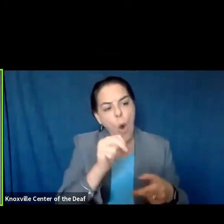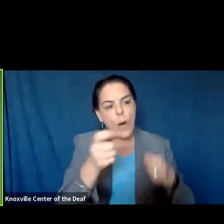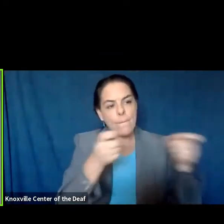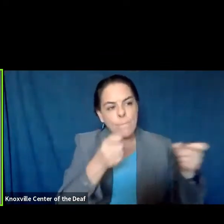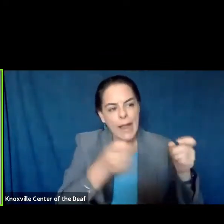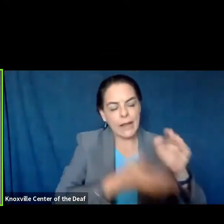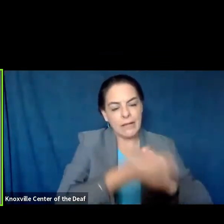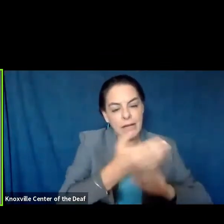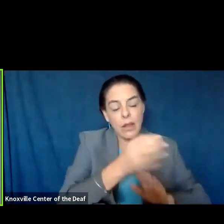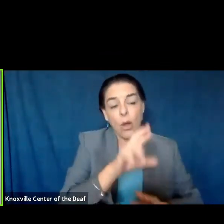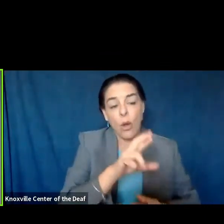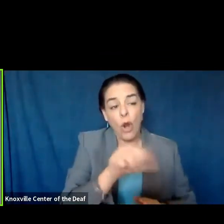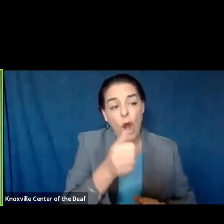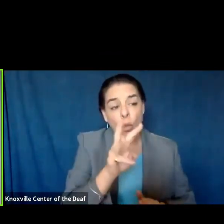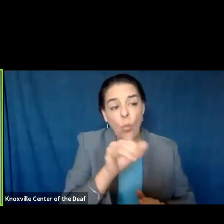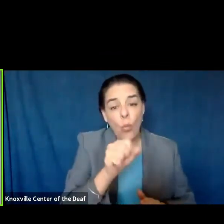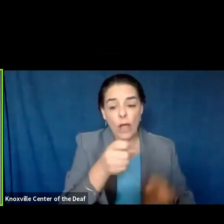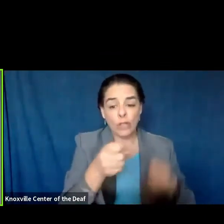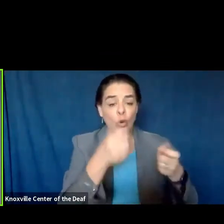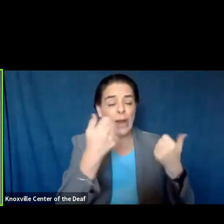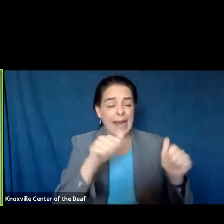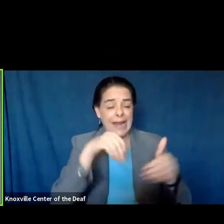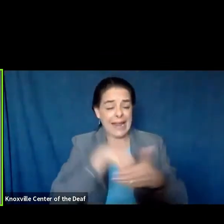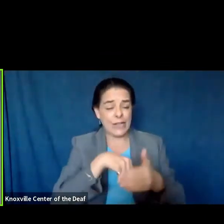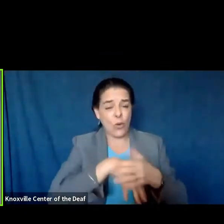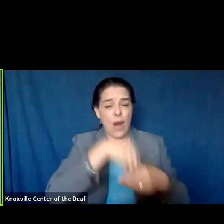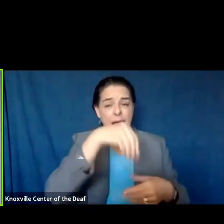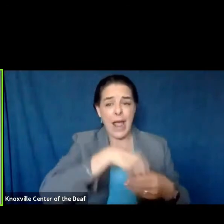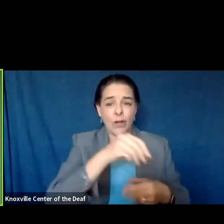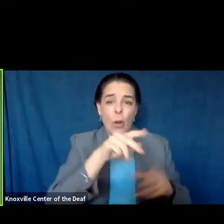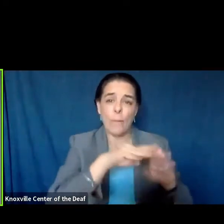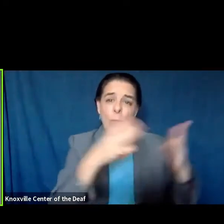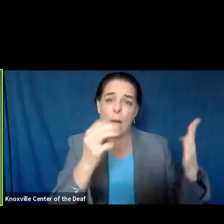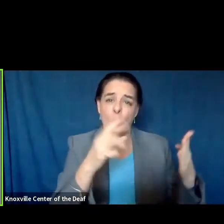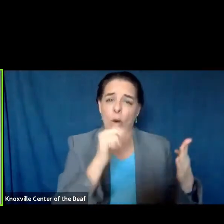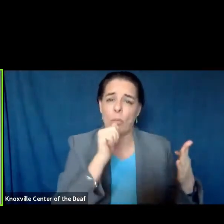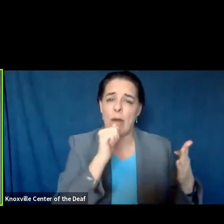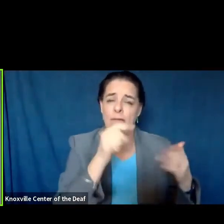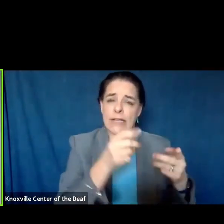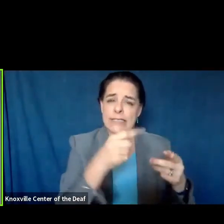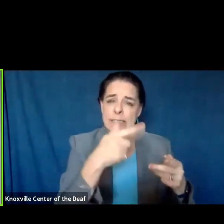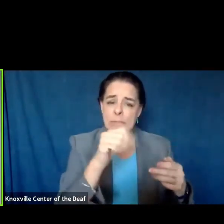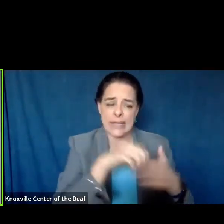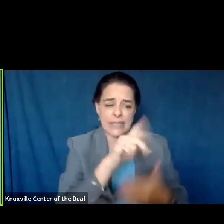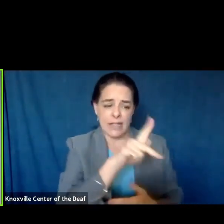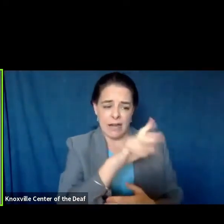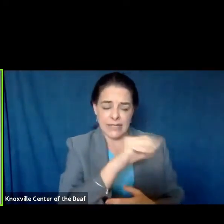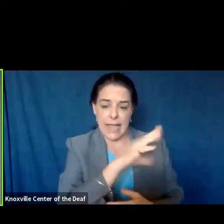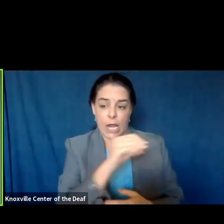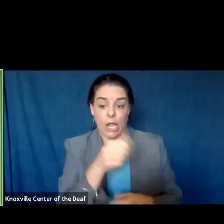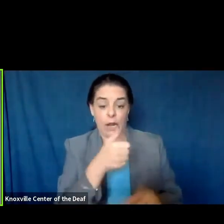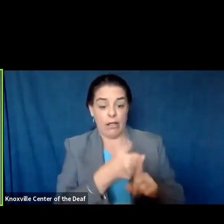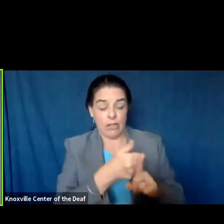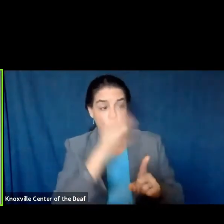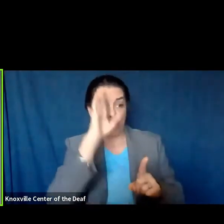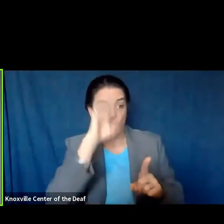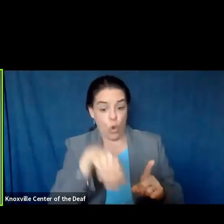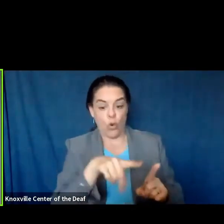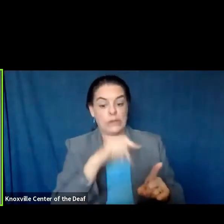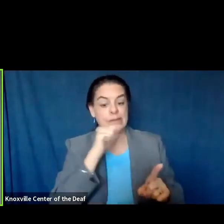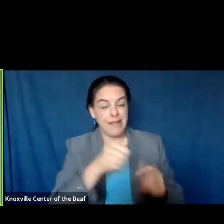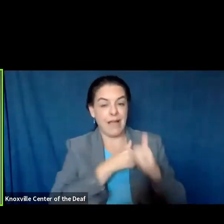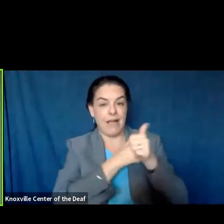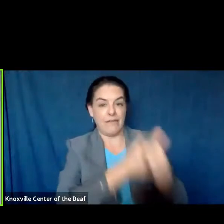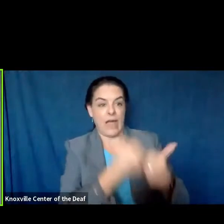or otherwise controls any indoor or outdoor public or private space in Knox County and who knowingly fails to comply with any provision of